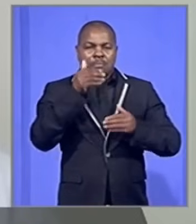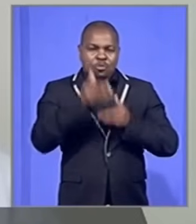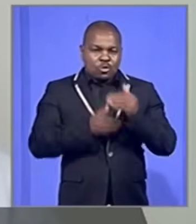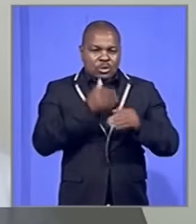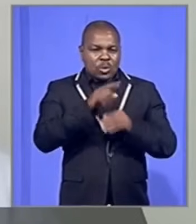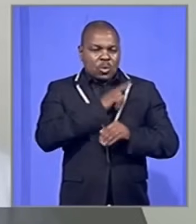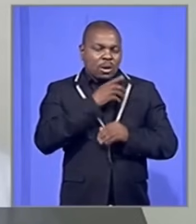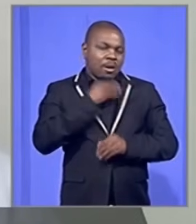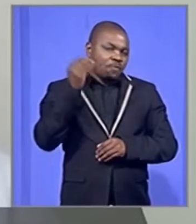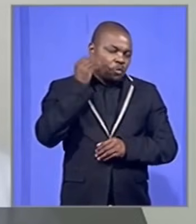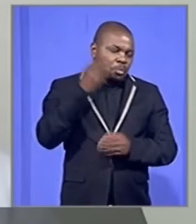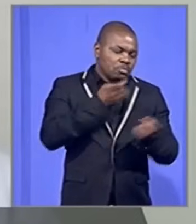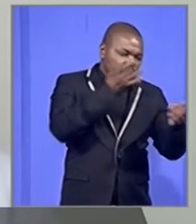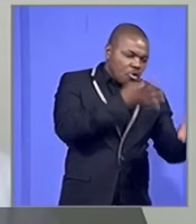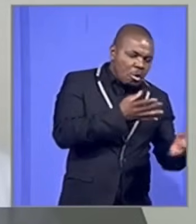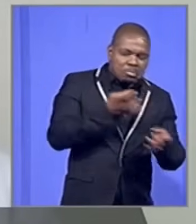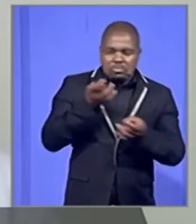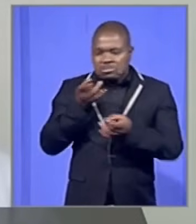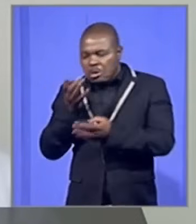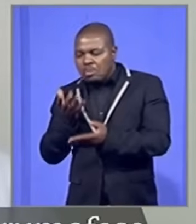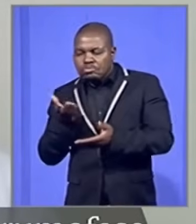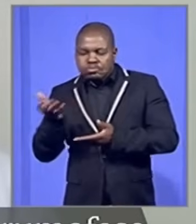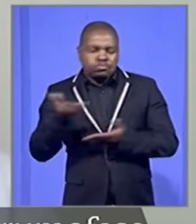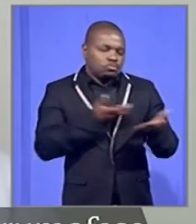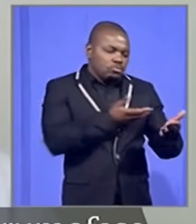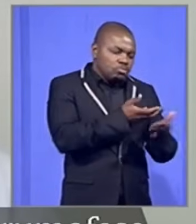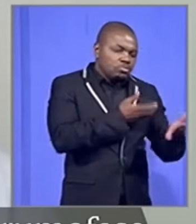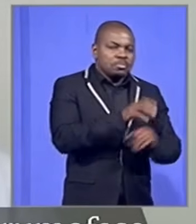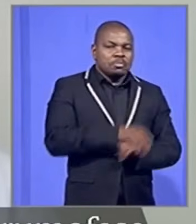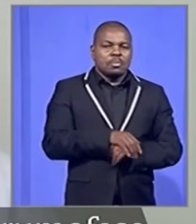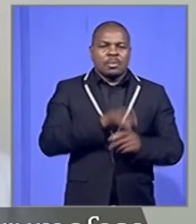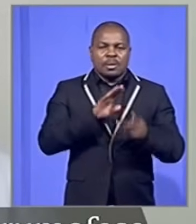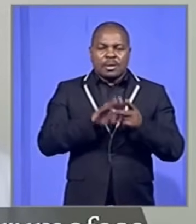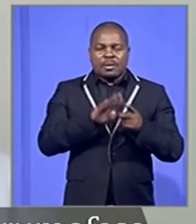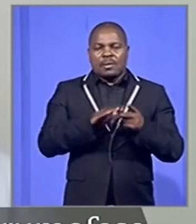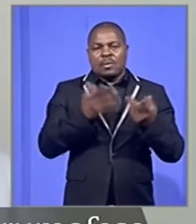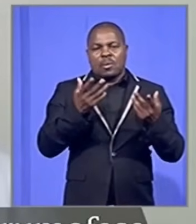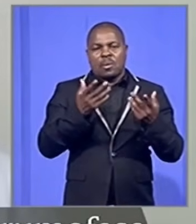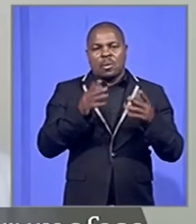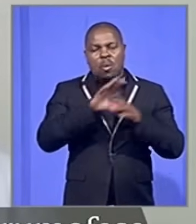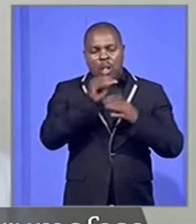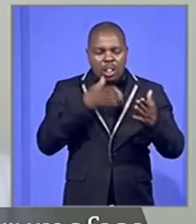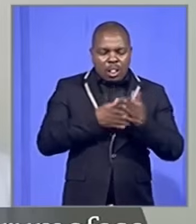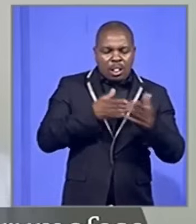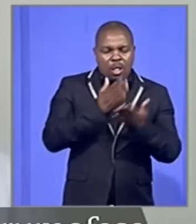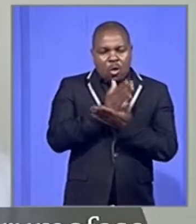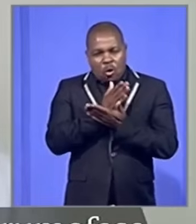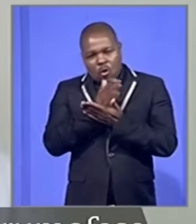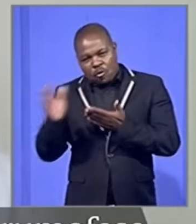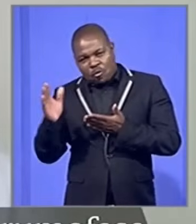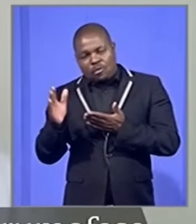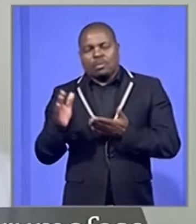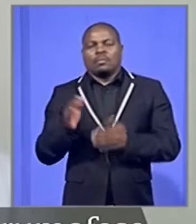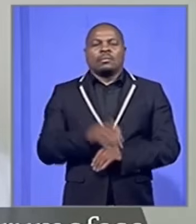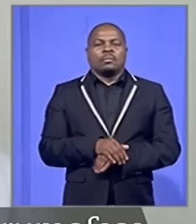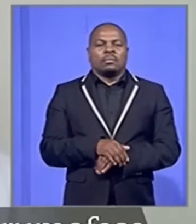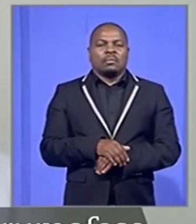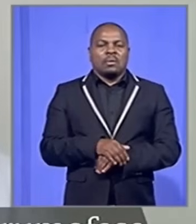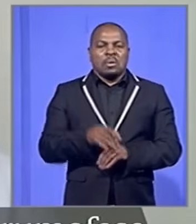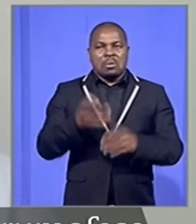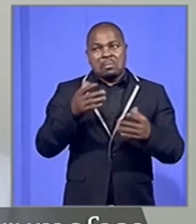all the information across, to get all the hurdles out of the way, to make sure that all things agreed upon